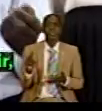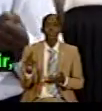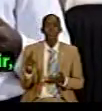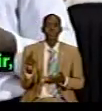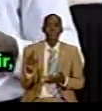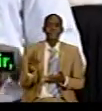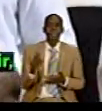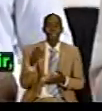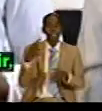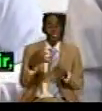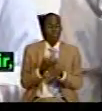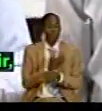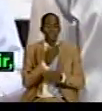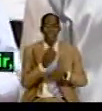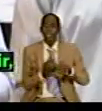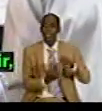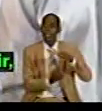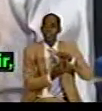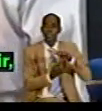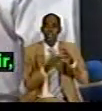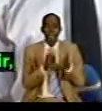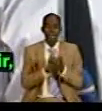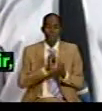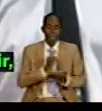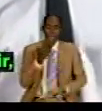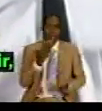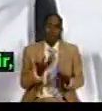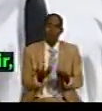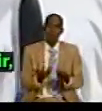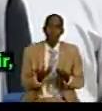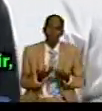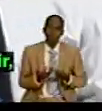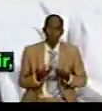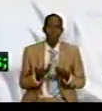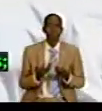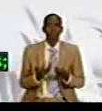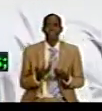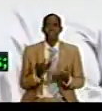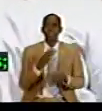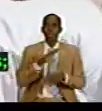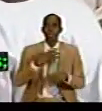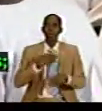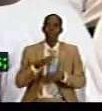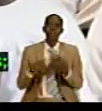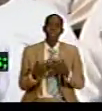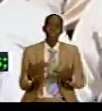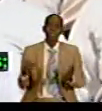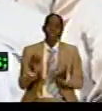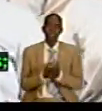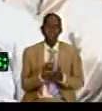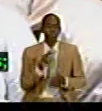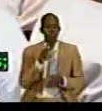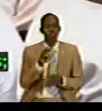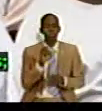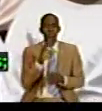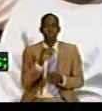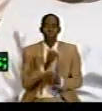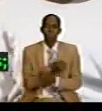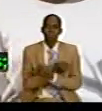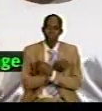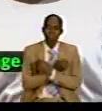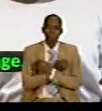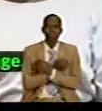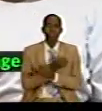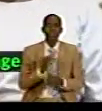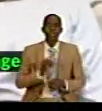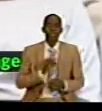paid. Take thy fame that I might want, and all the things that seem so